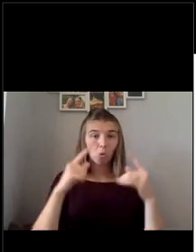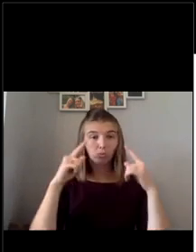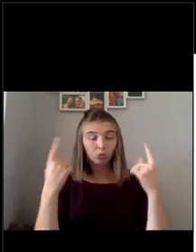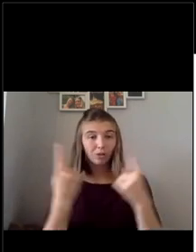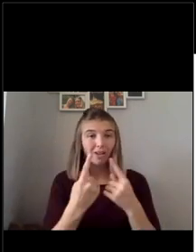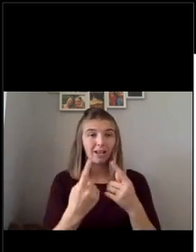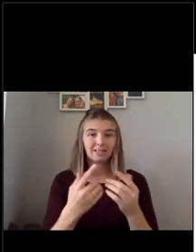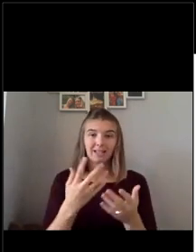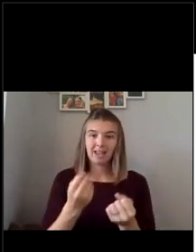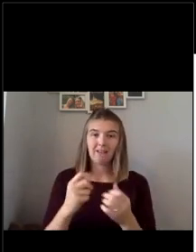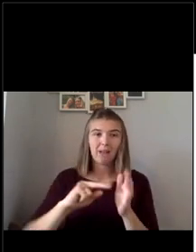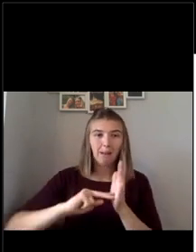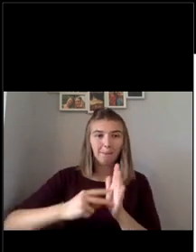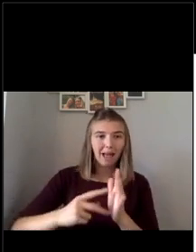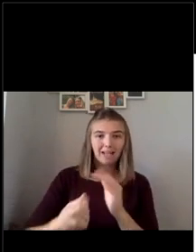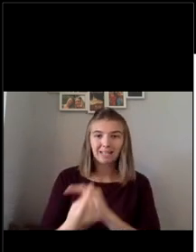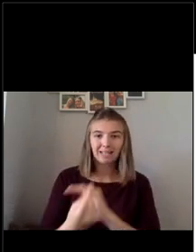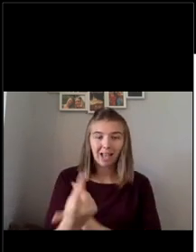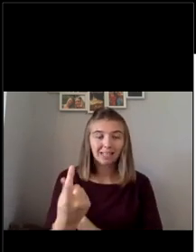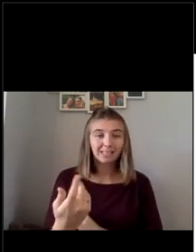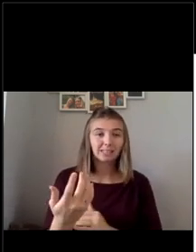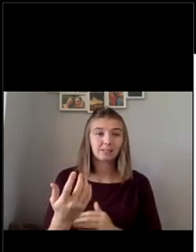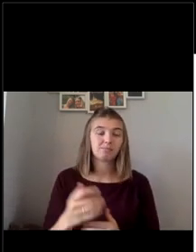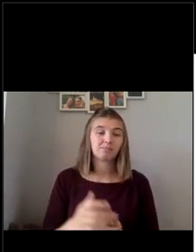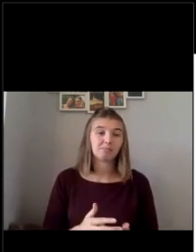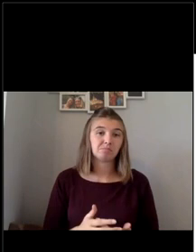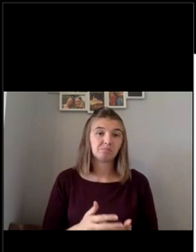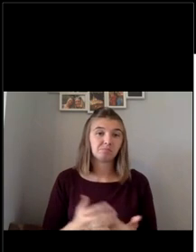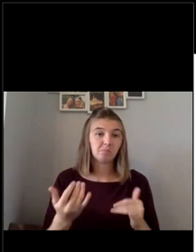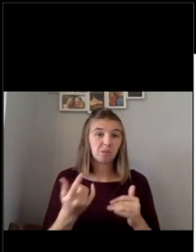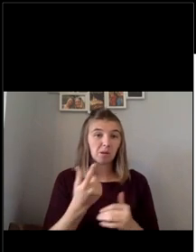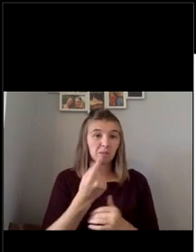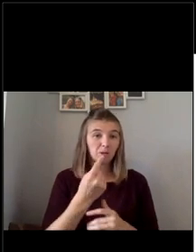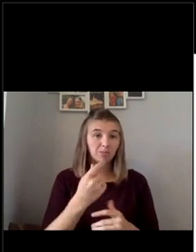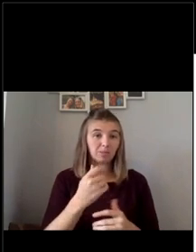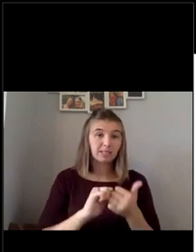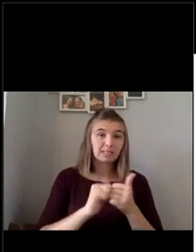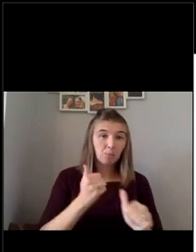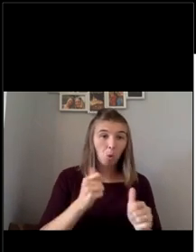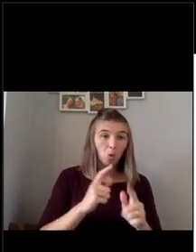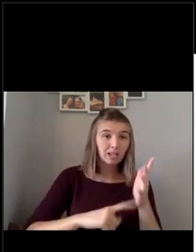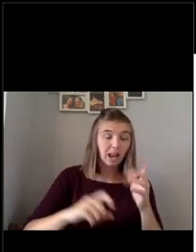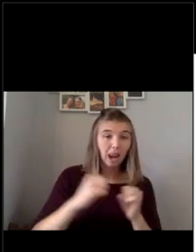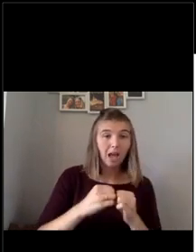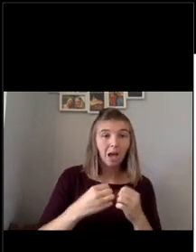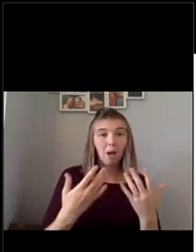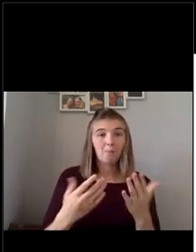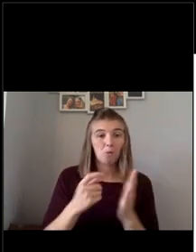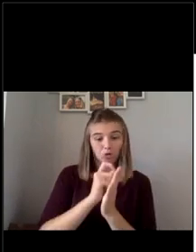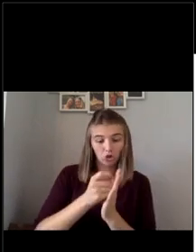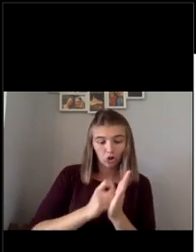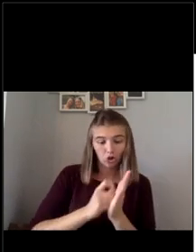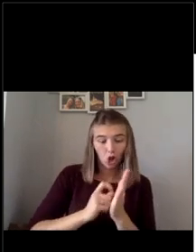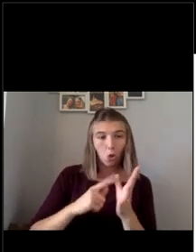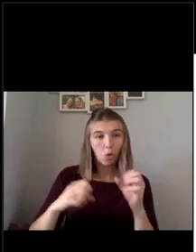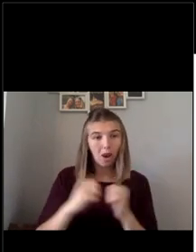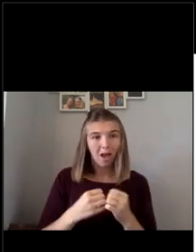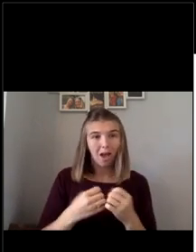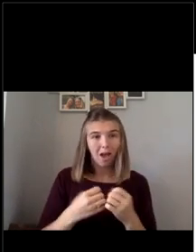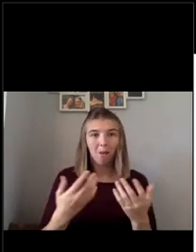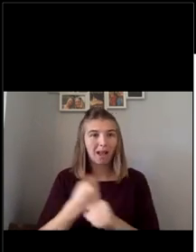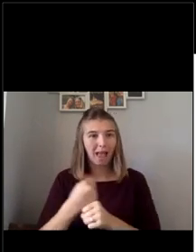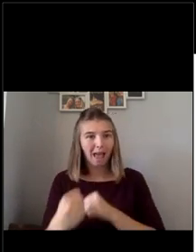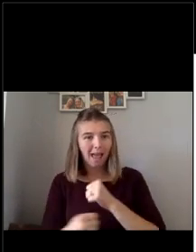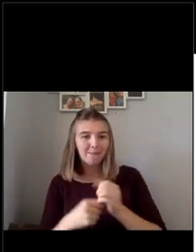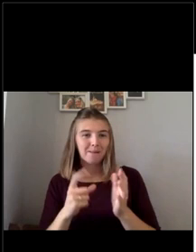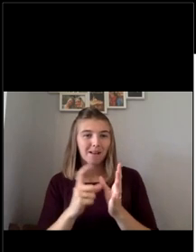have a work, sports and social club, or a journal club, and maybe even a board games club at work. Or